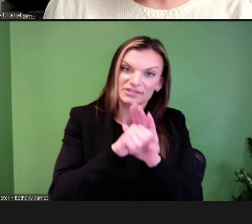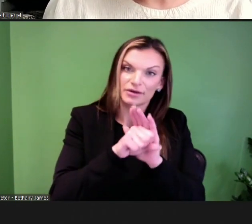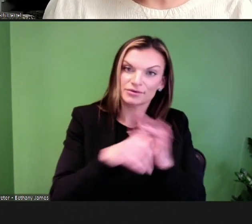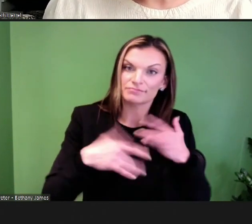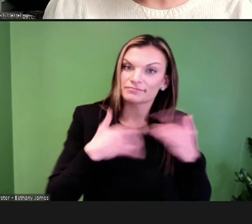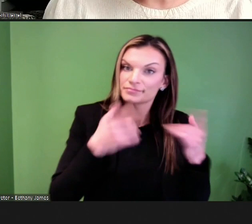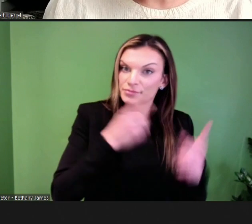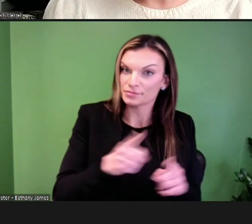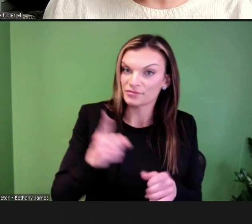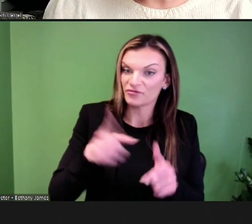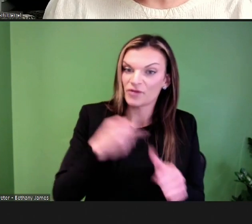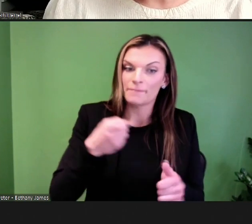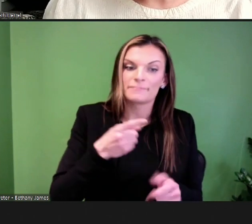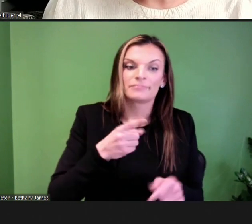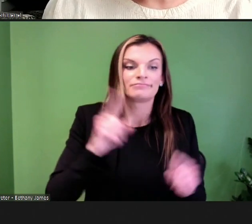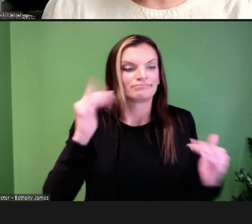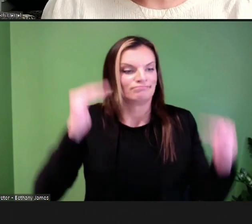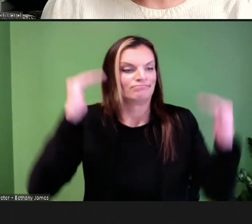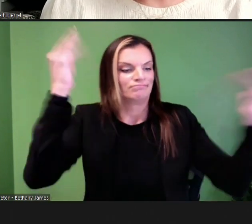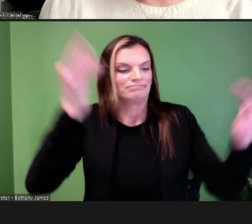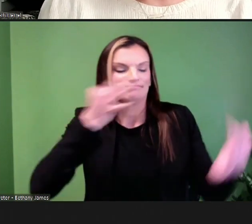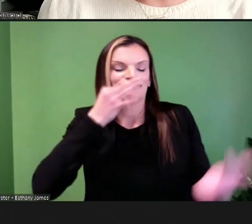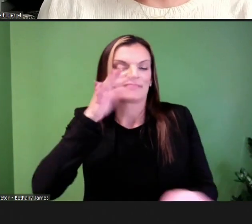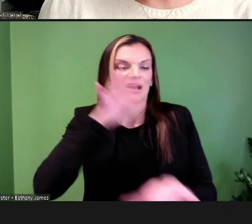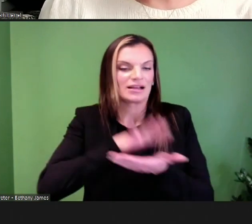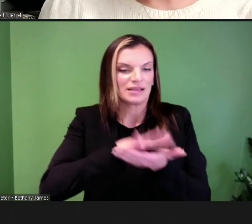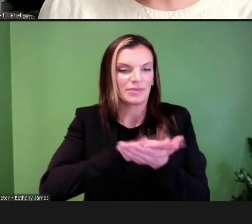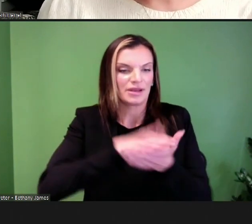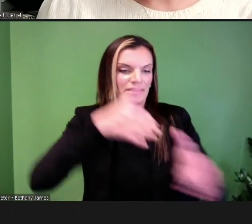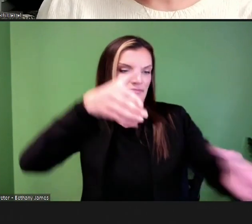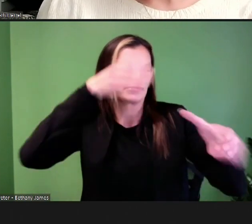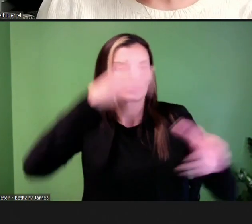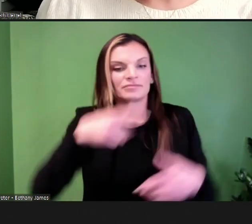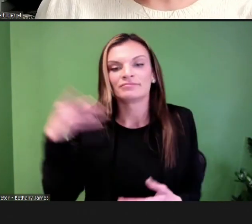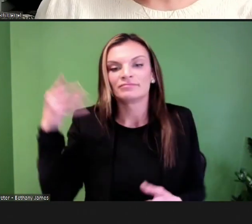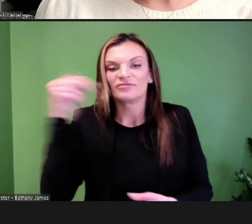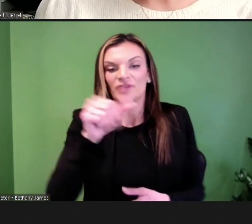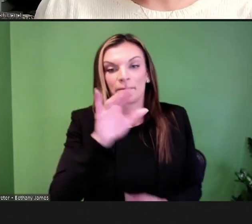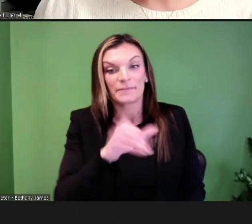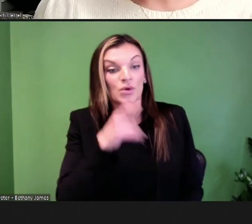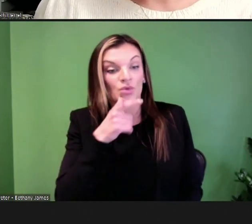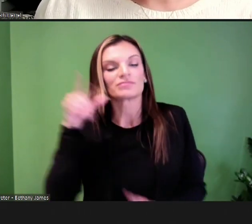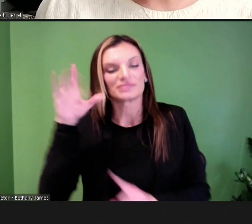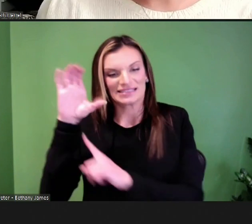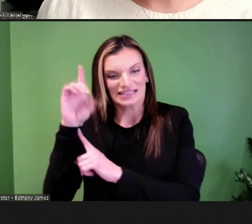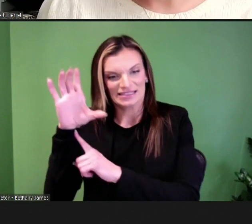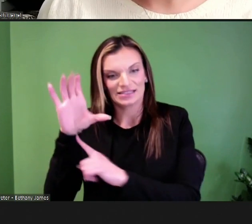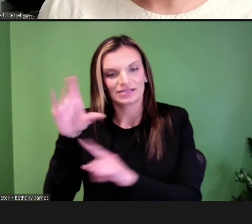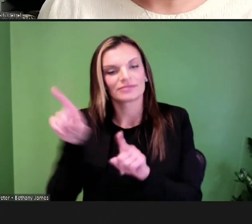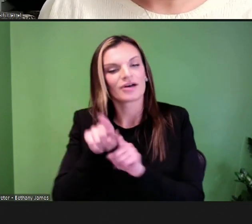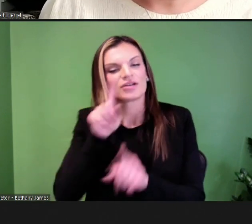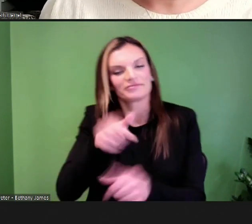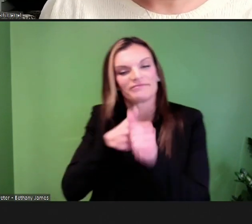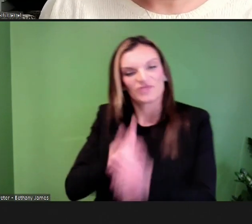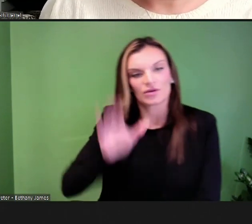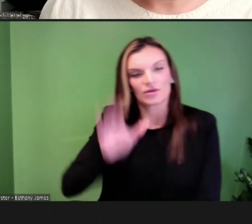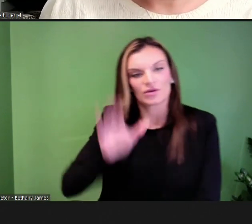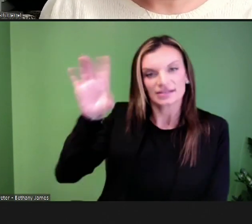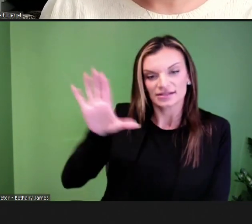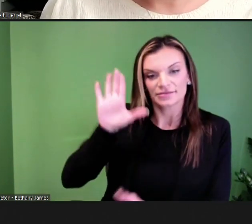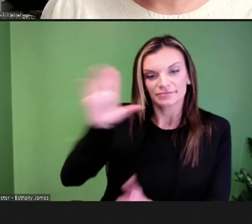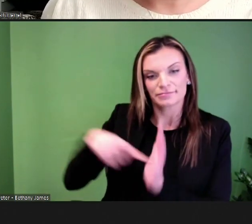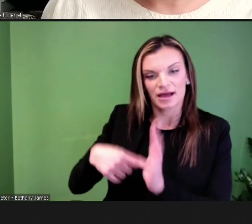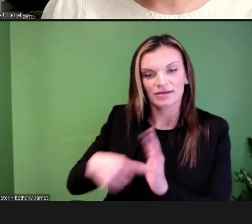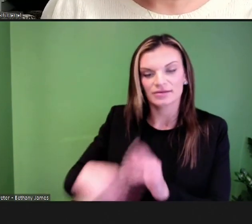top academic institutions around the country, funded by the CDC and very similar to CDC models. They're showing that we